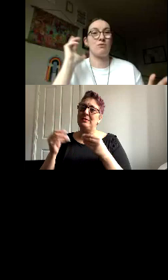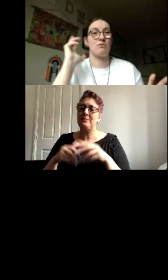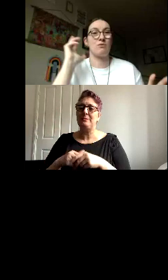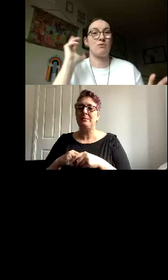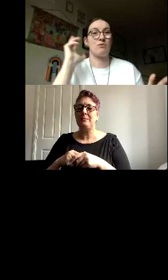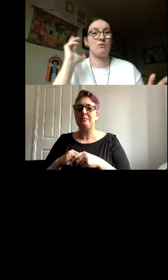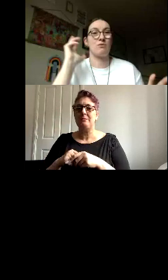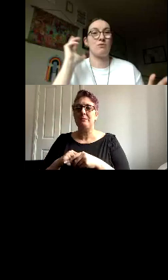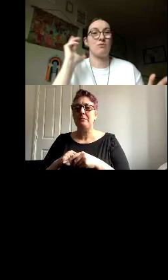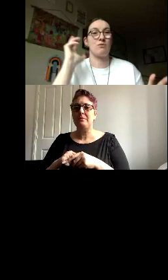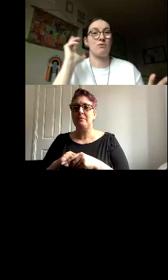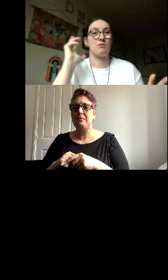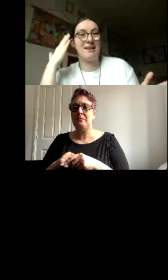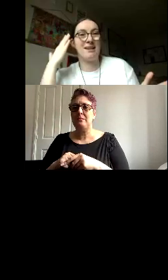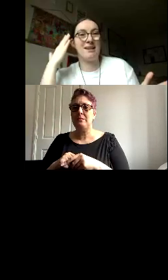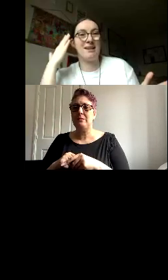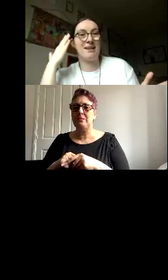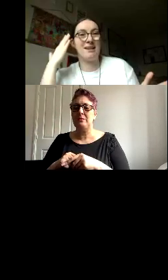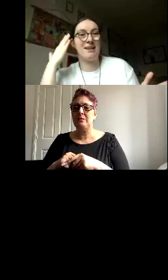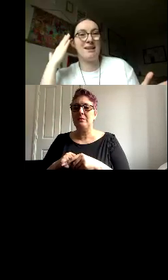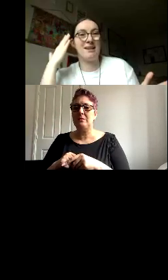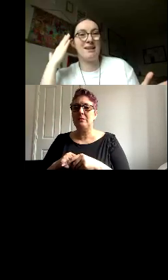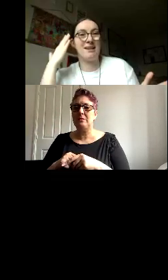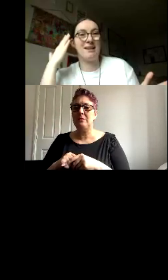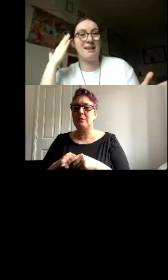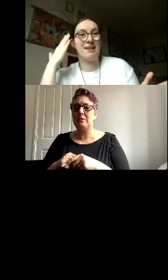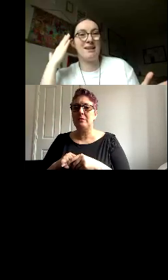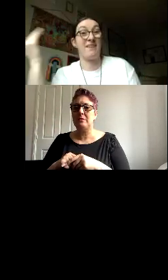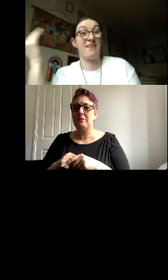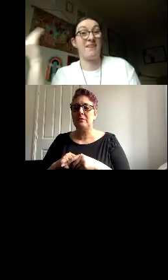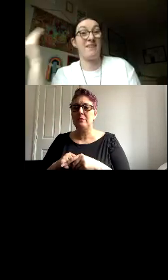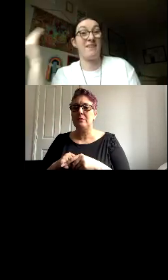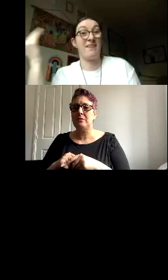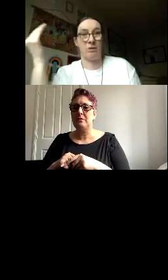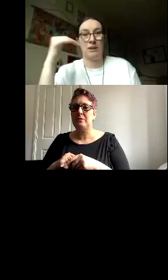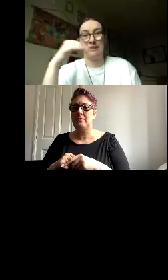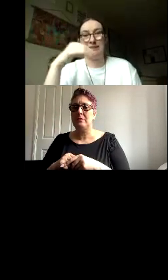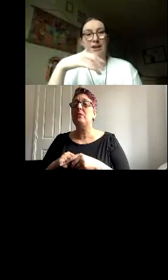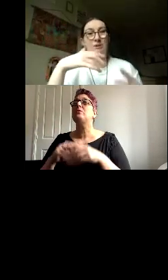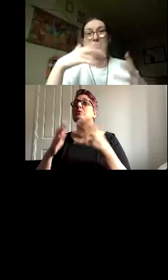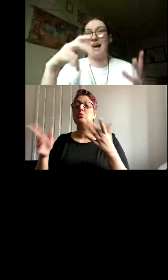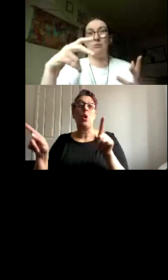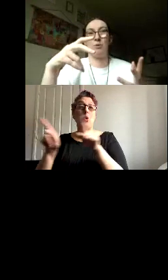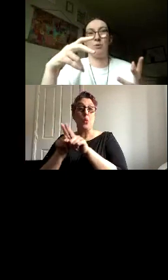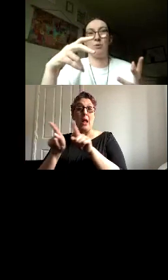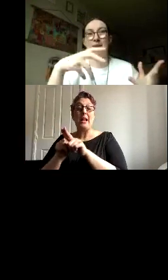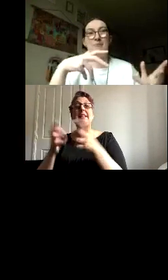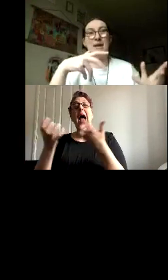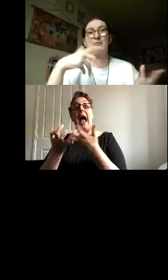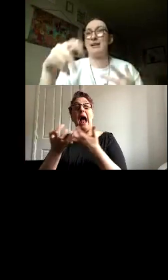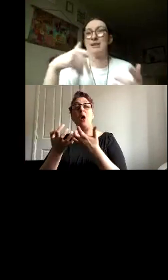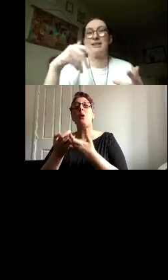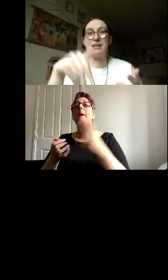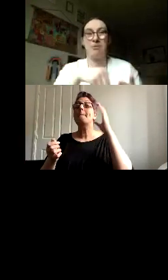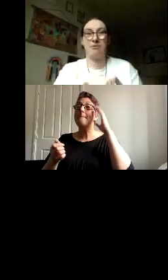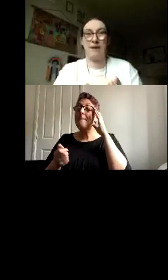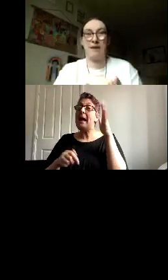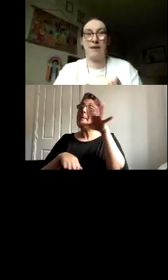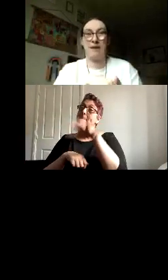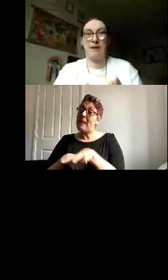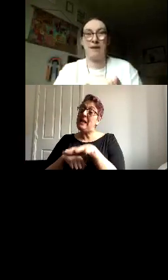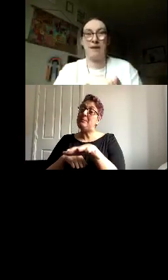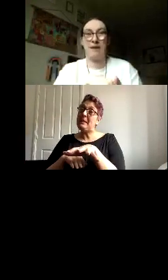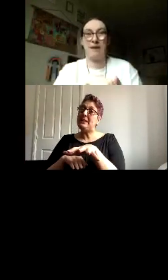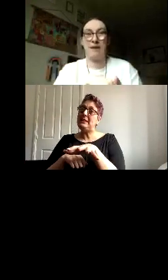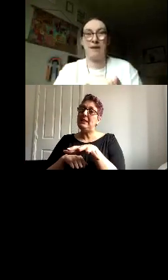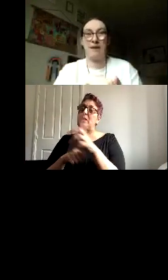we're communicating with them and facing, their right side is facing the wall. So that will be a really, really simple fix that